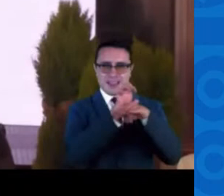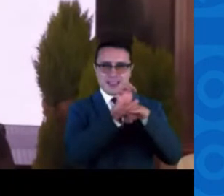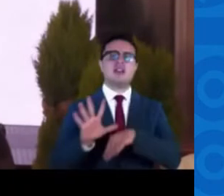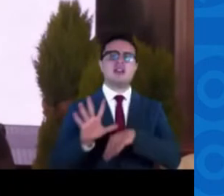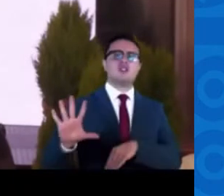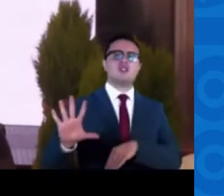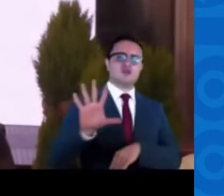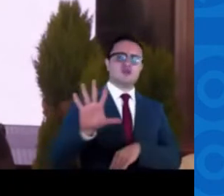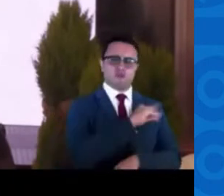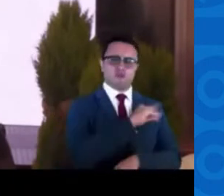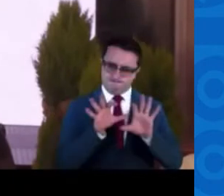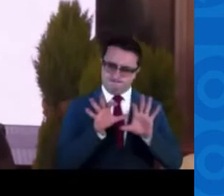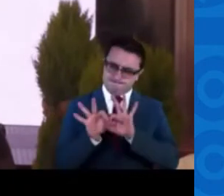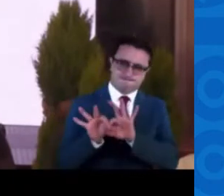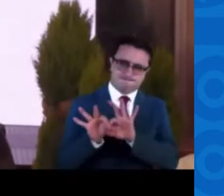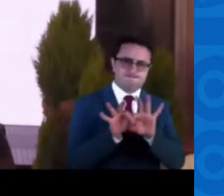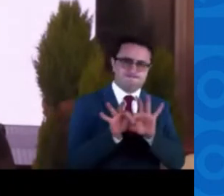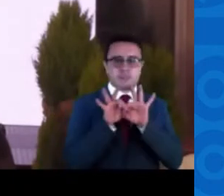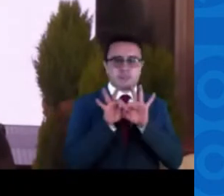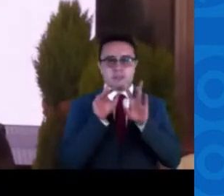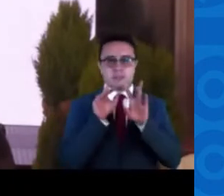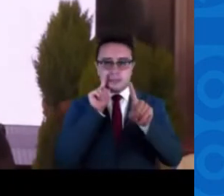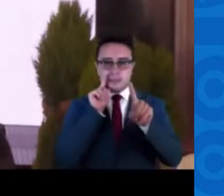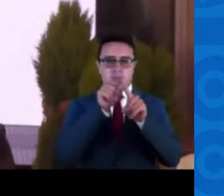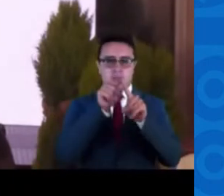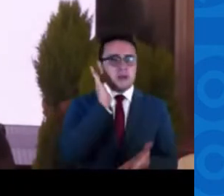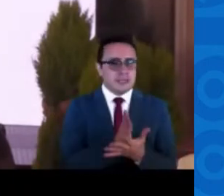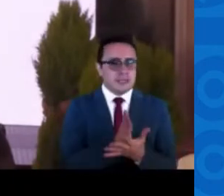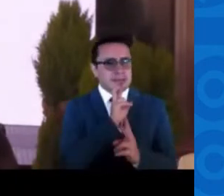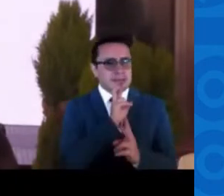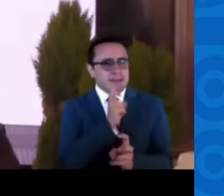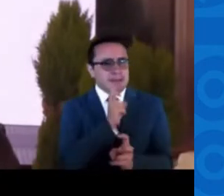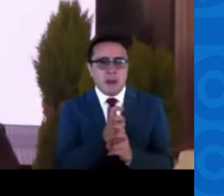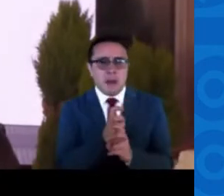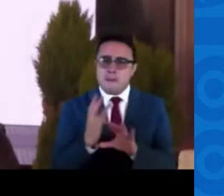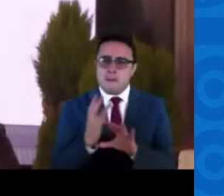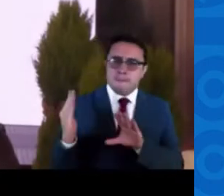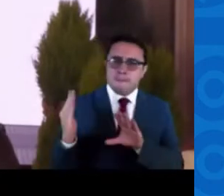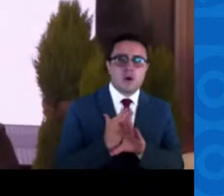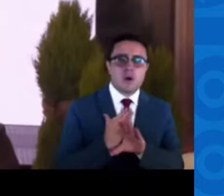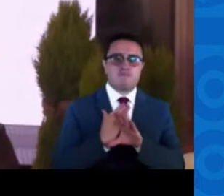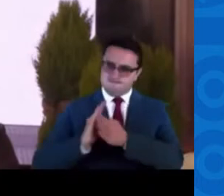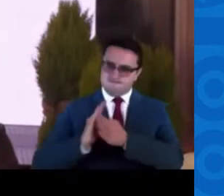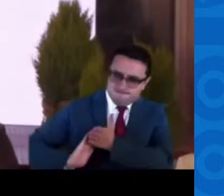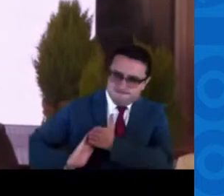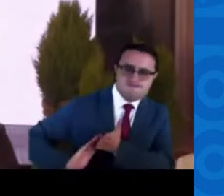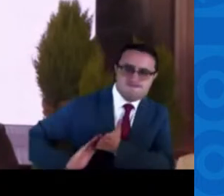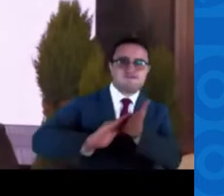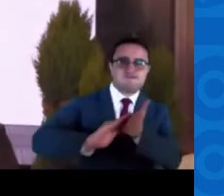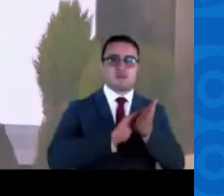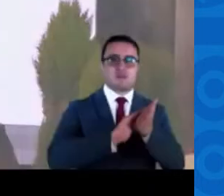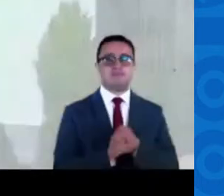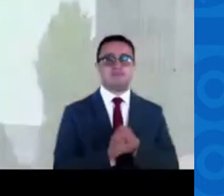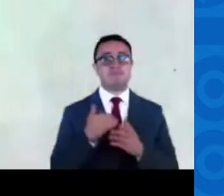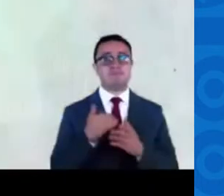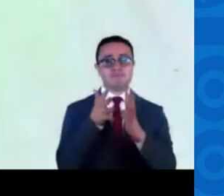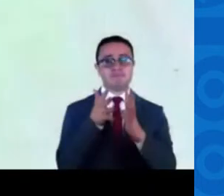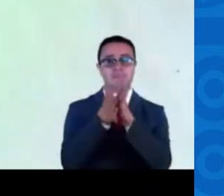economies, how it affects development, how it affects the future of this region. And this event today highlights the fact